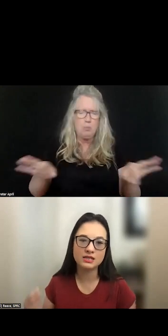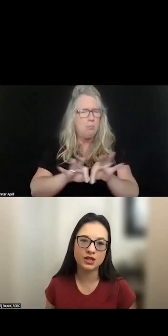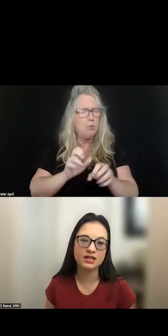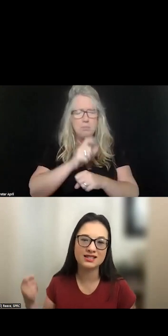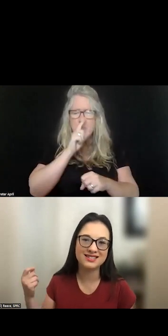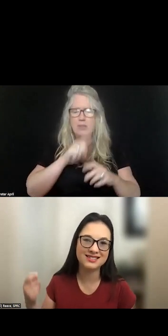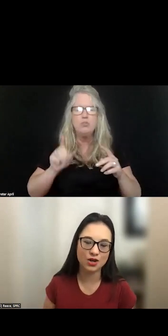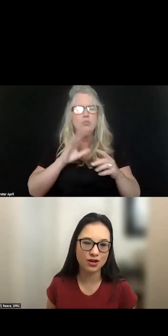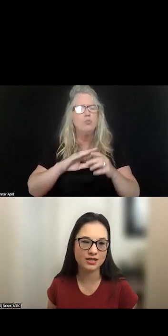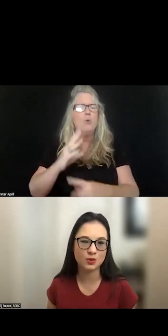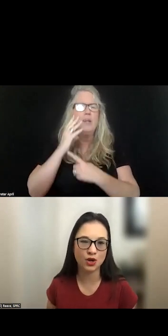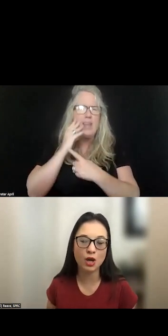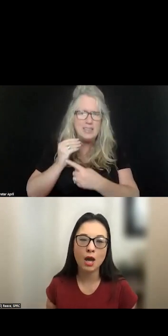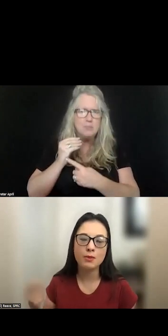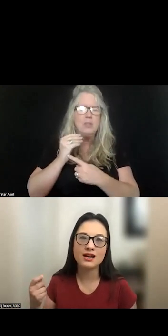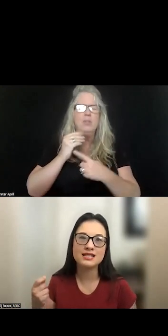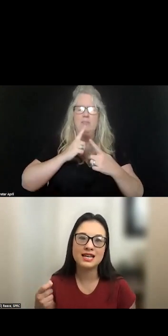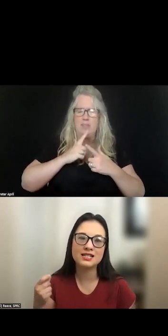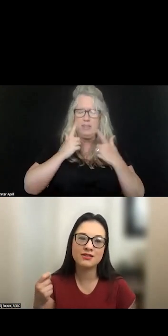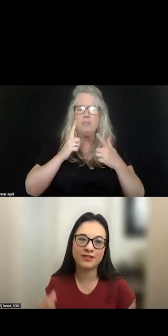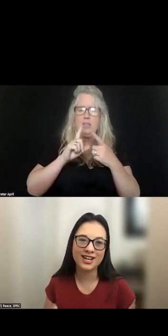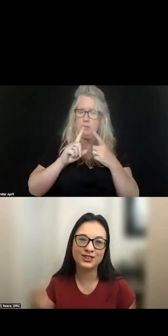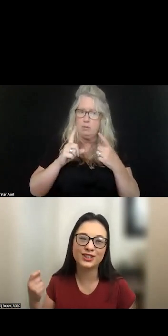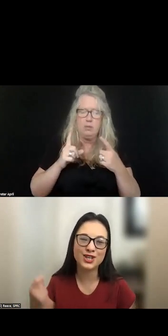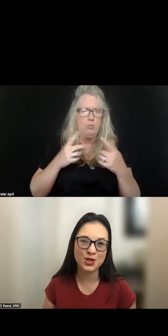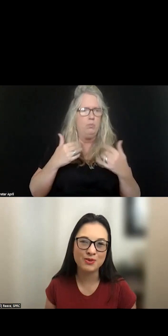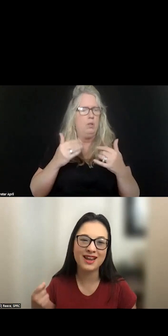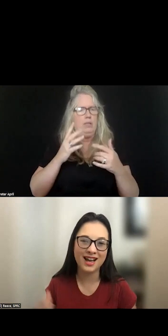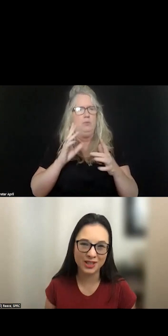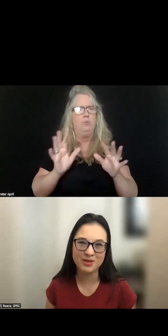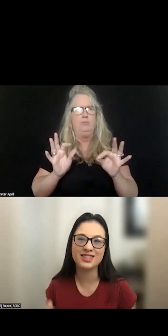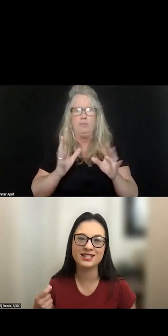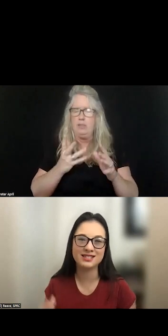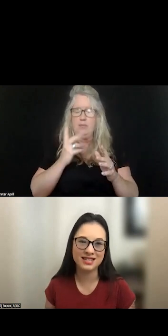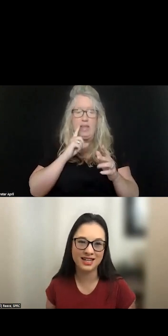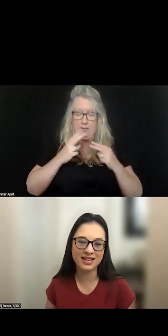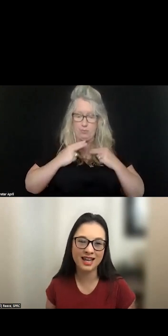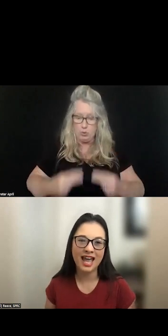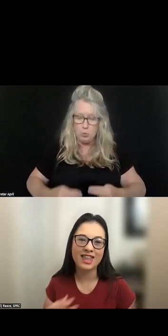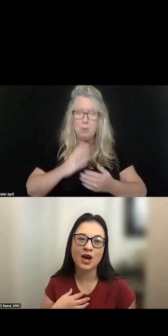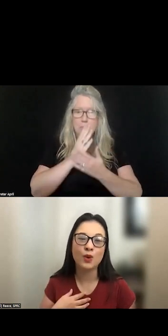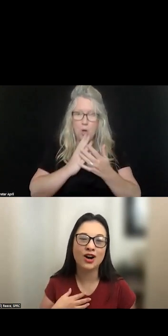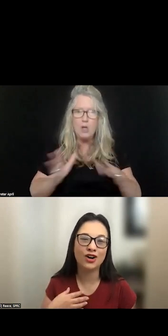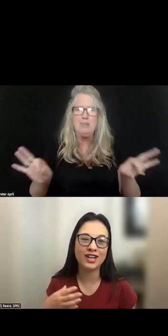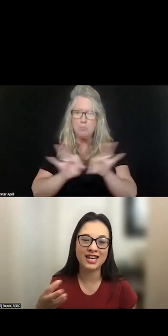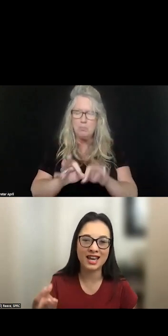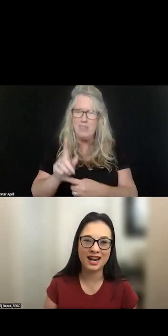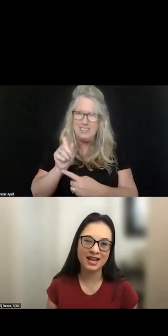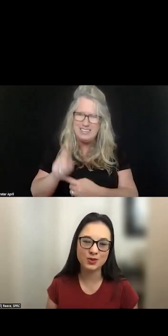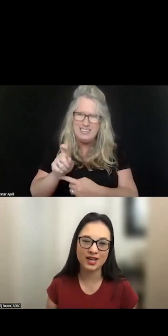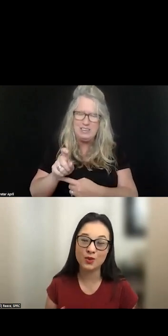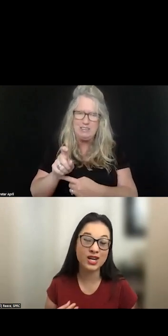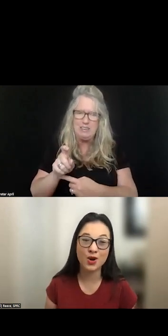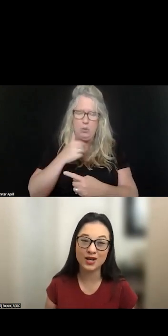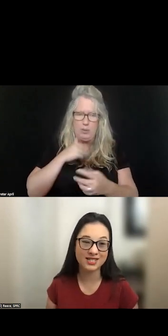lived experience is centered in this work, because it is the vital human element that is needed and that we all can